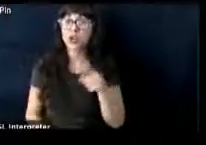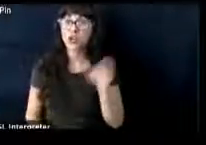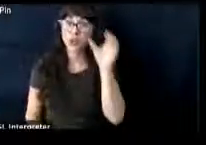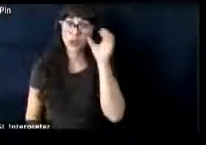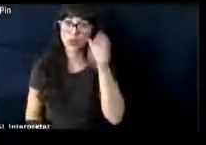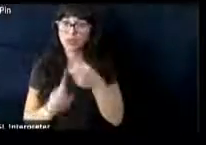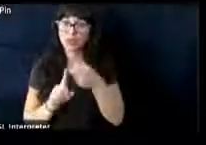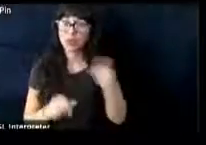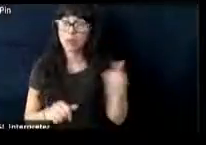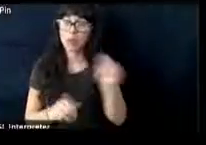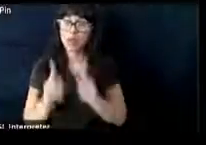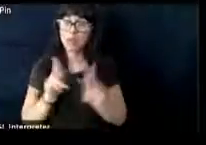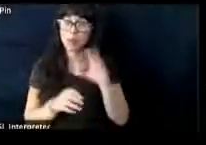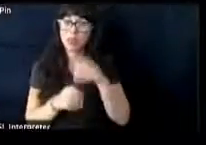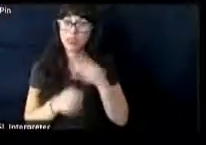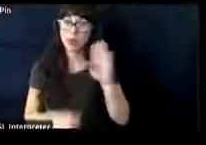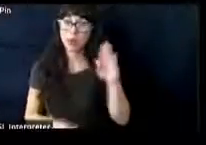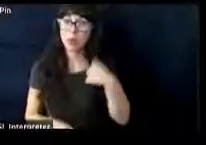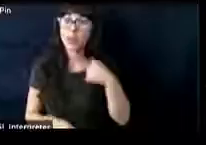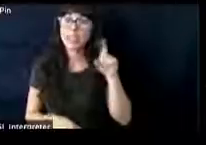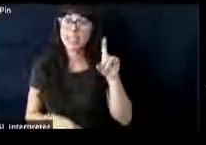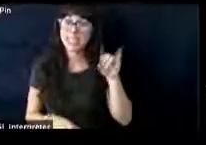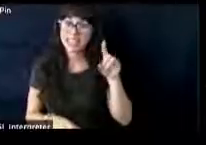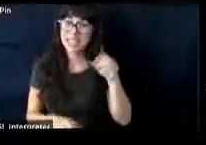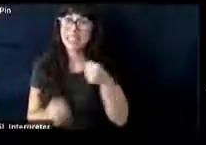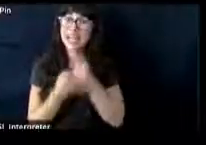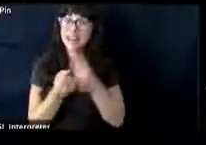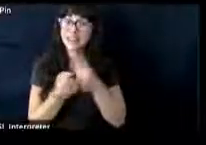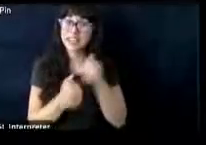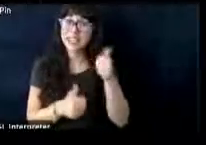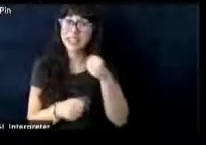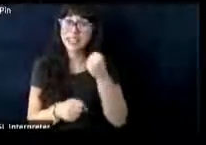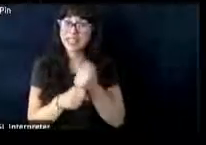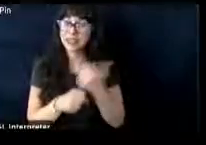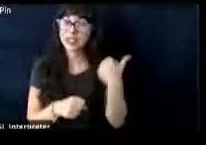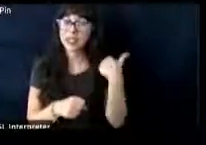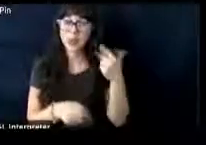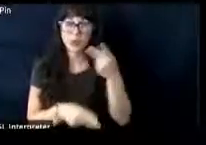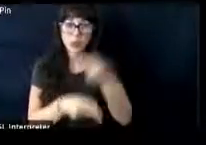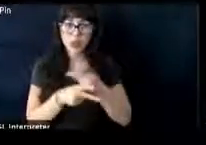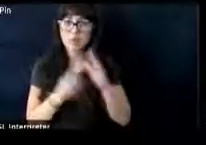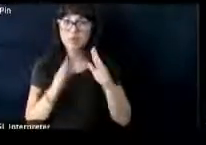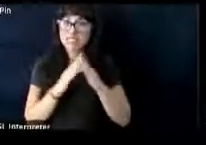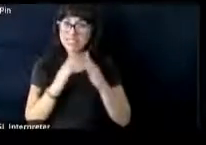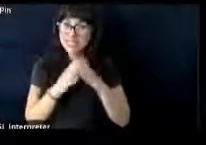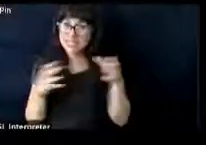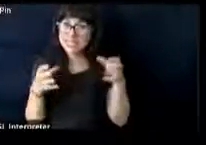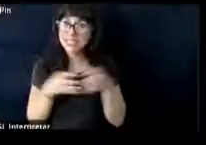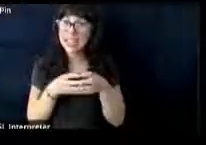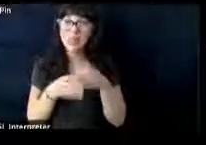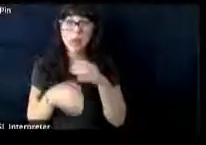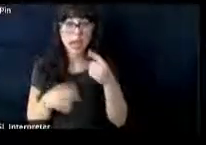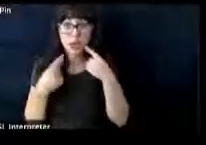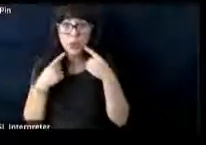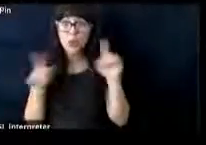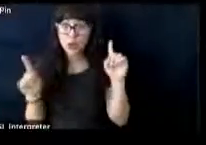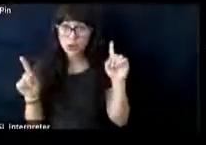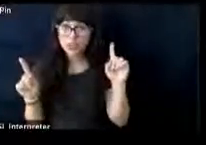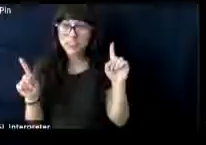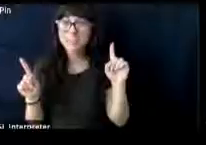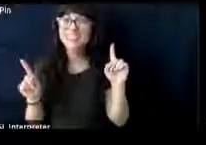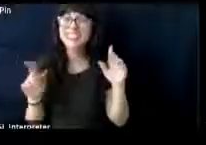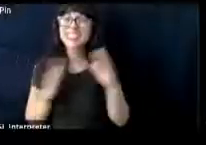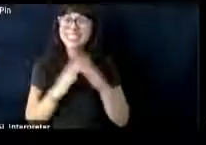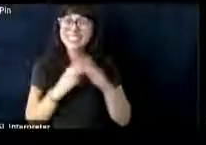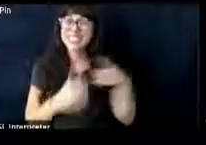community because we had to advocate 10 years ago to keep our city as together as possible and it worked. The city and the Port of Long